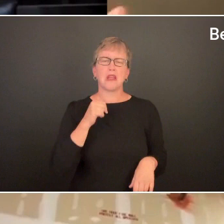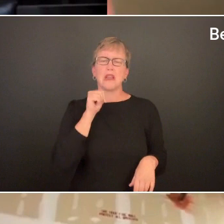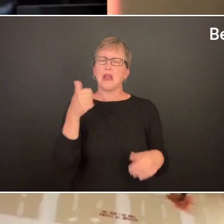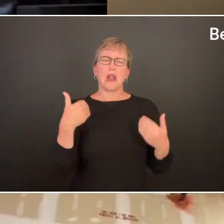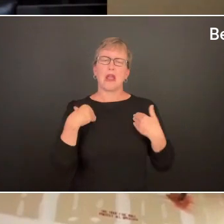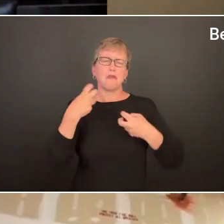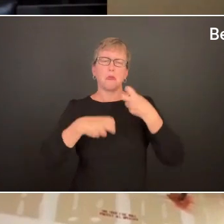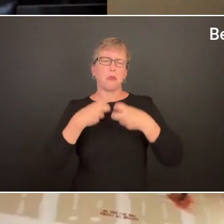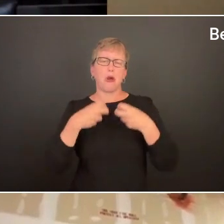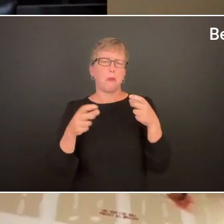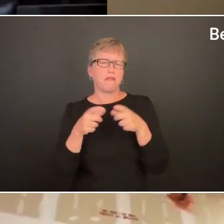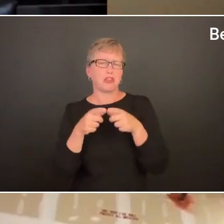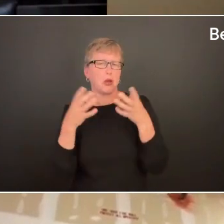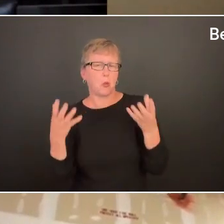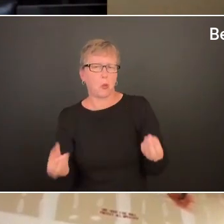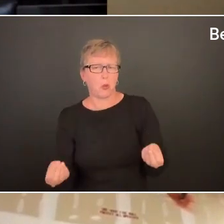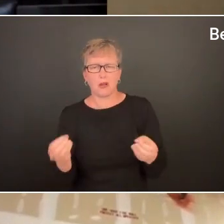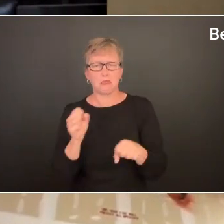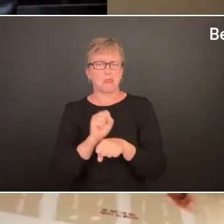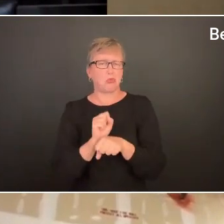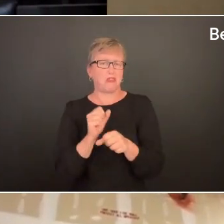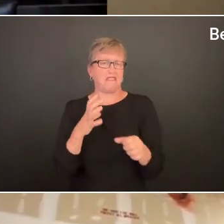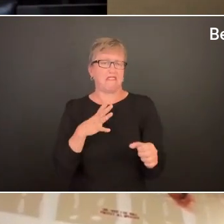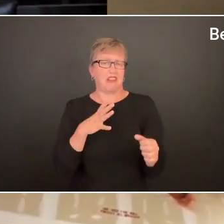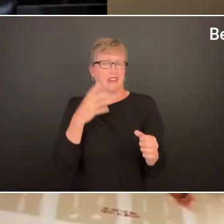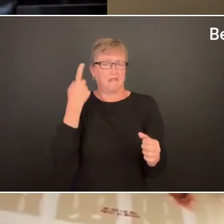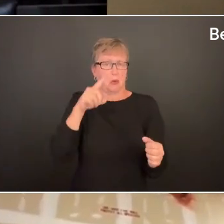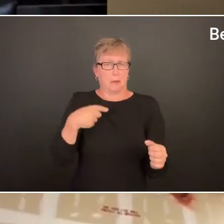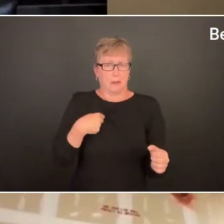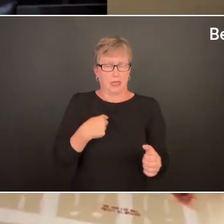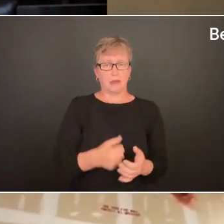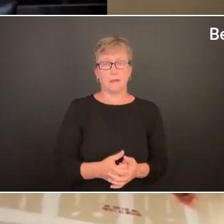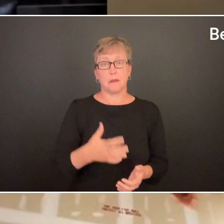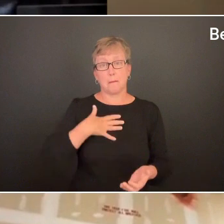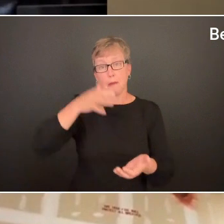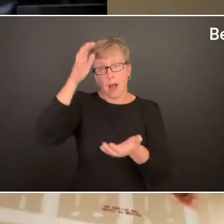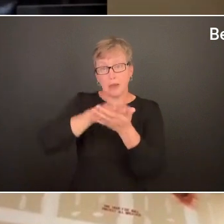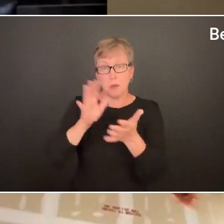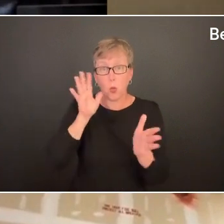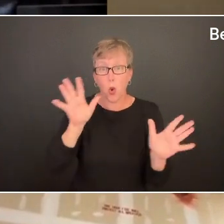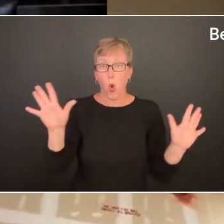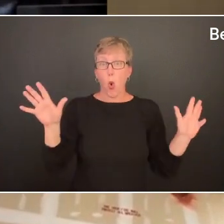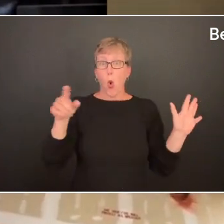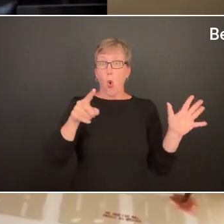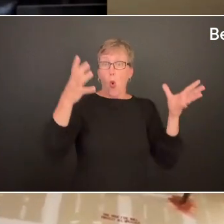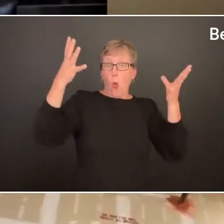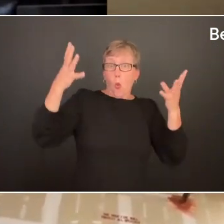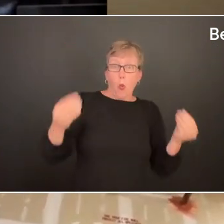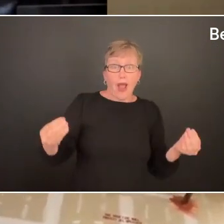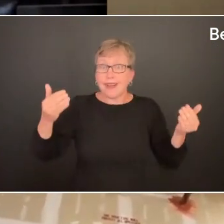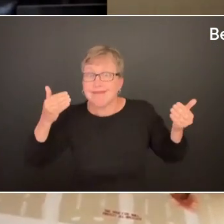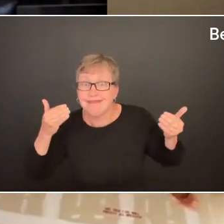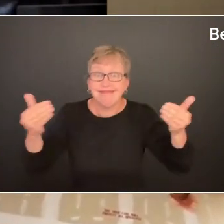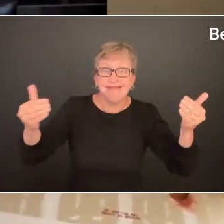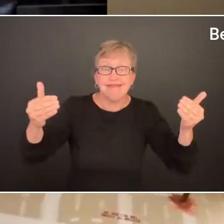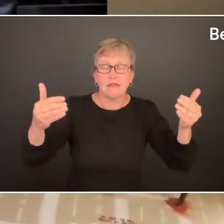I'm totally fine with that. So my husband's like, oh, well, you're wet, so let's go. I'm like, no. And that's true with